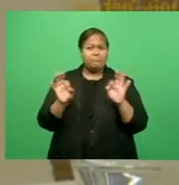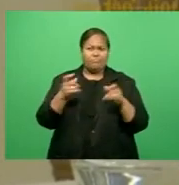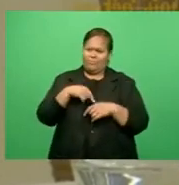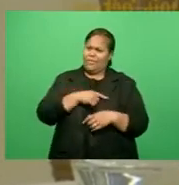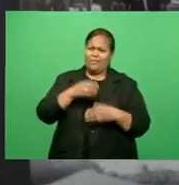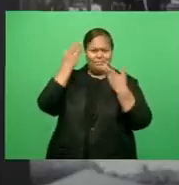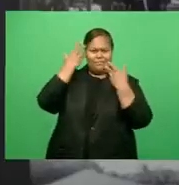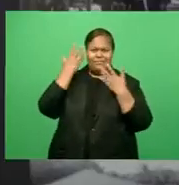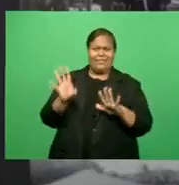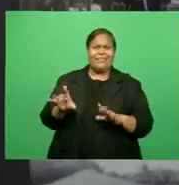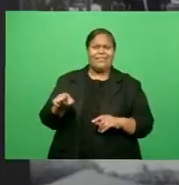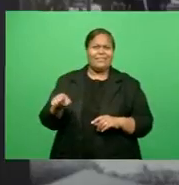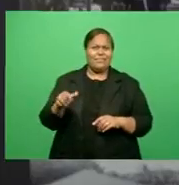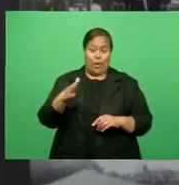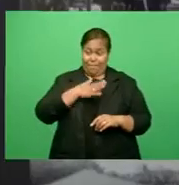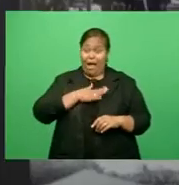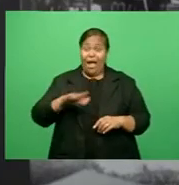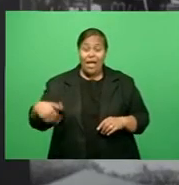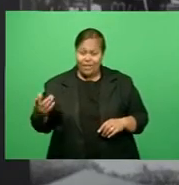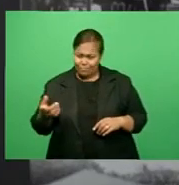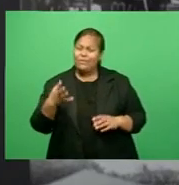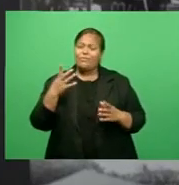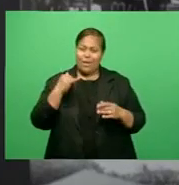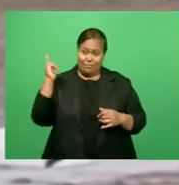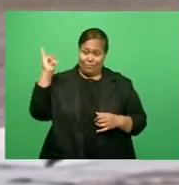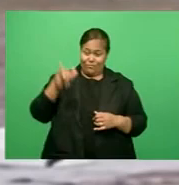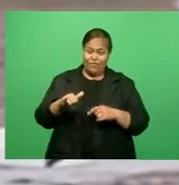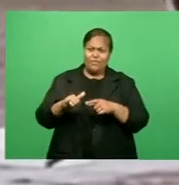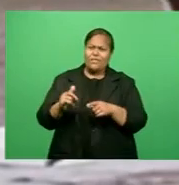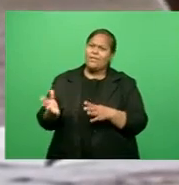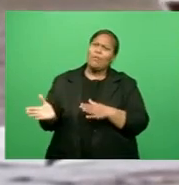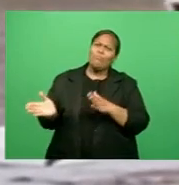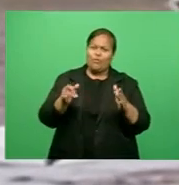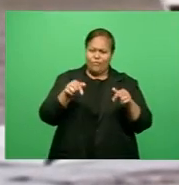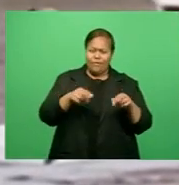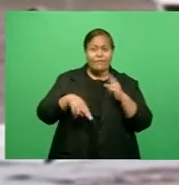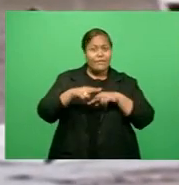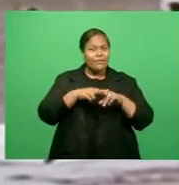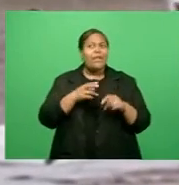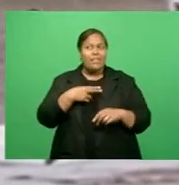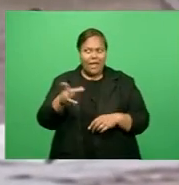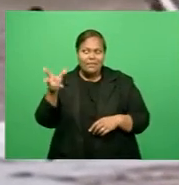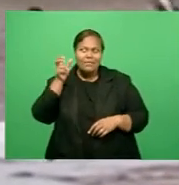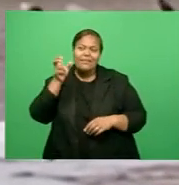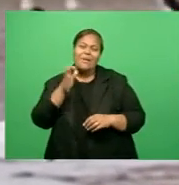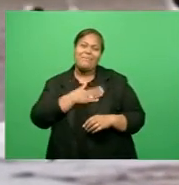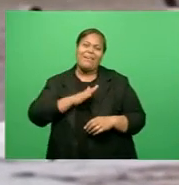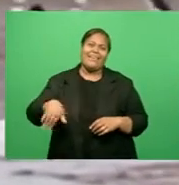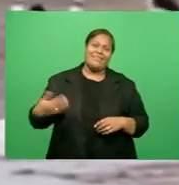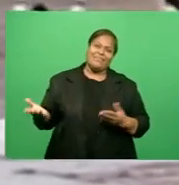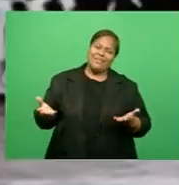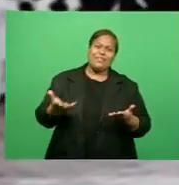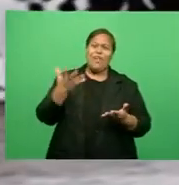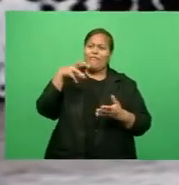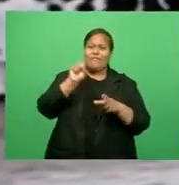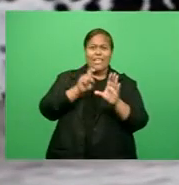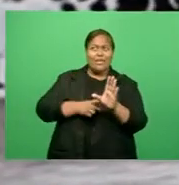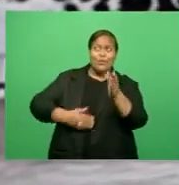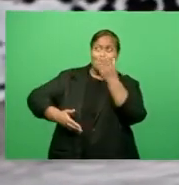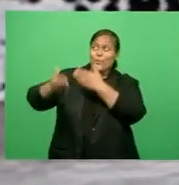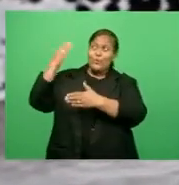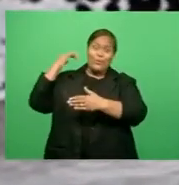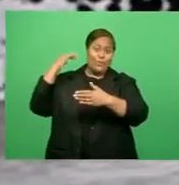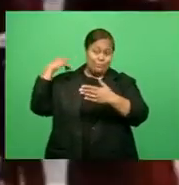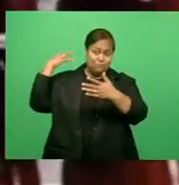it through my husband and because I was coming here to live. Genevieve says a lot has changed in the last 50 years.